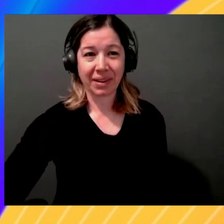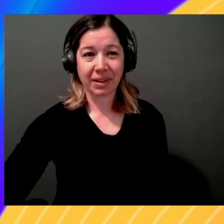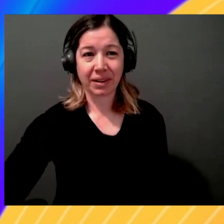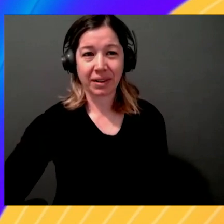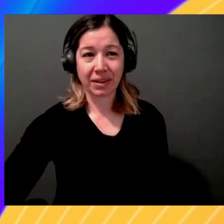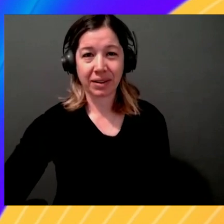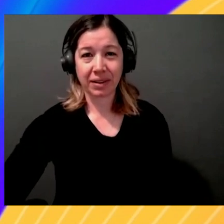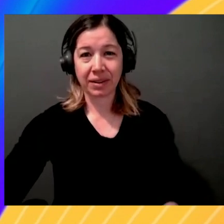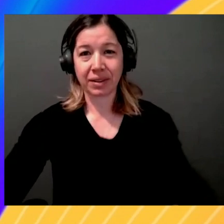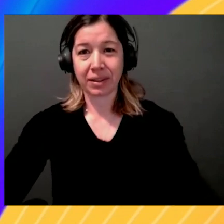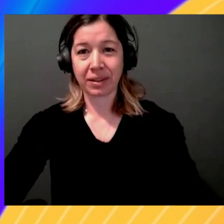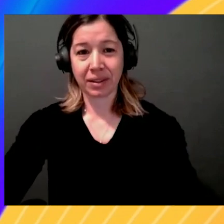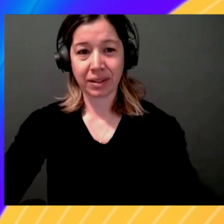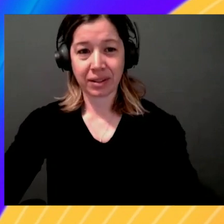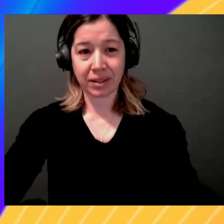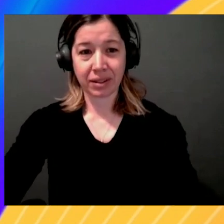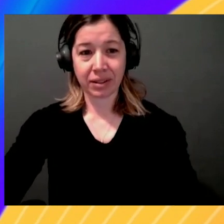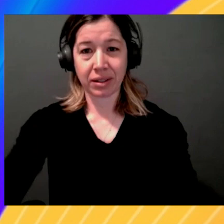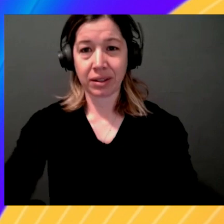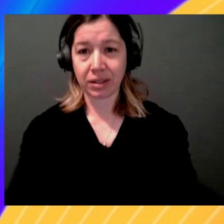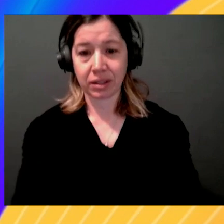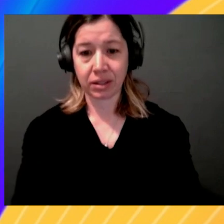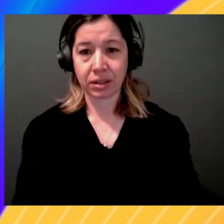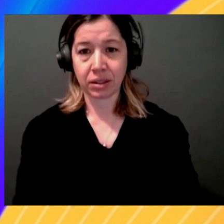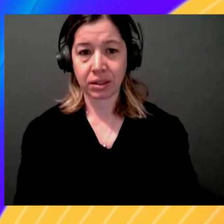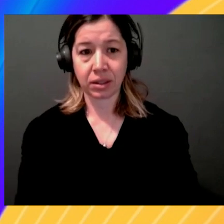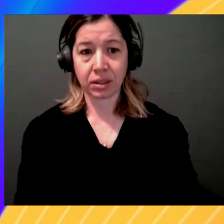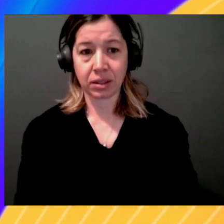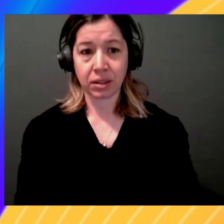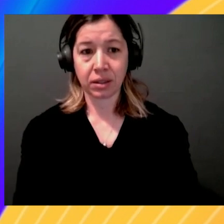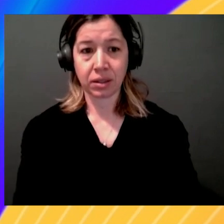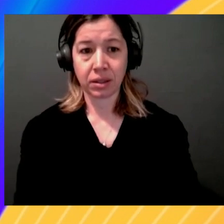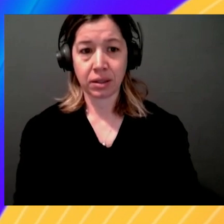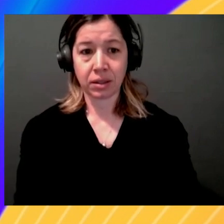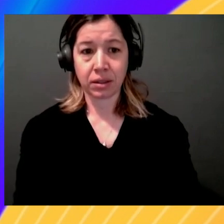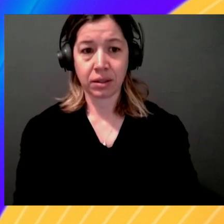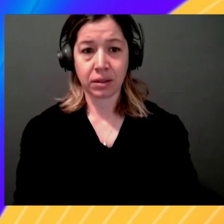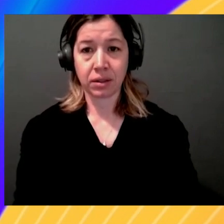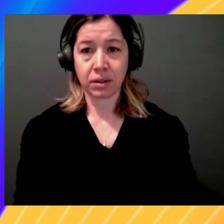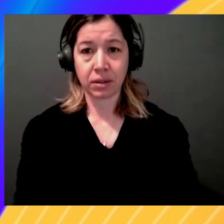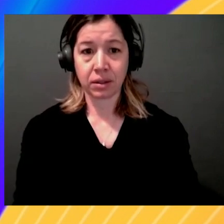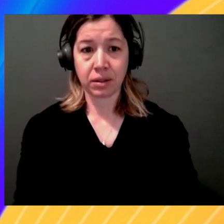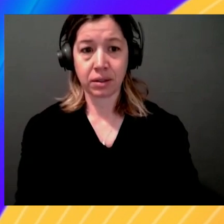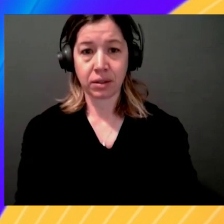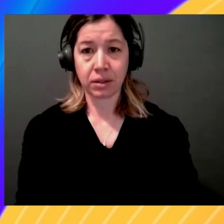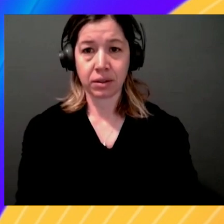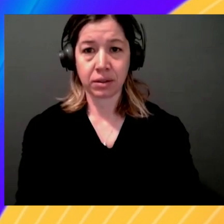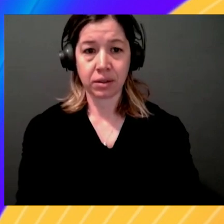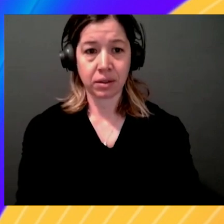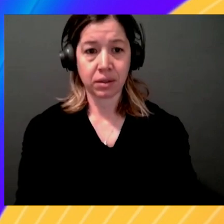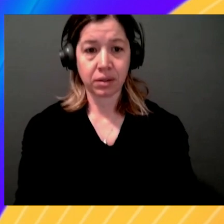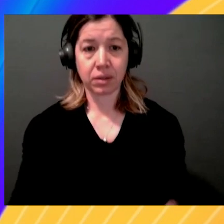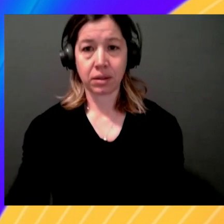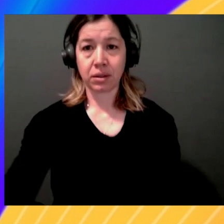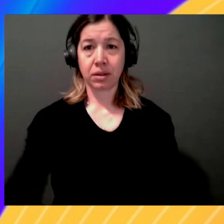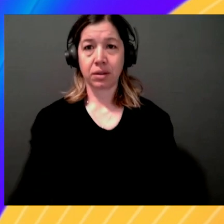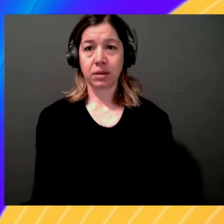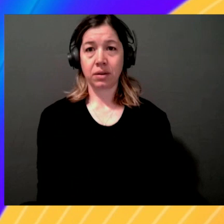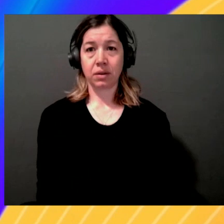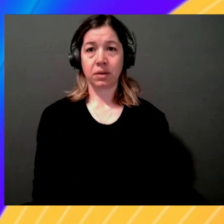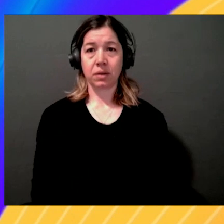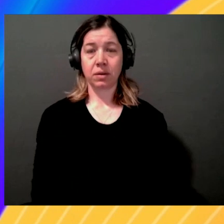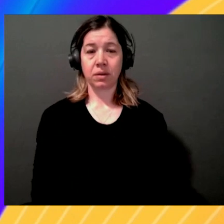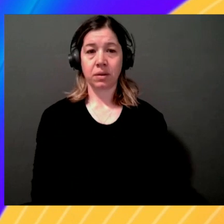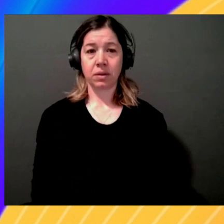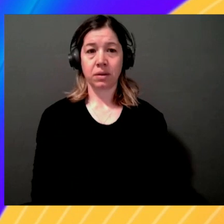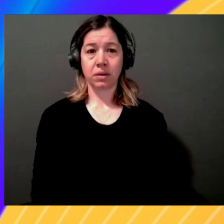of educators, right? We have a great team of educators that that bring content into product and build products around that